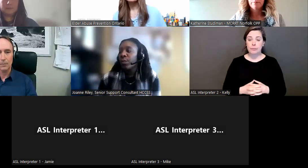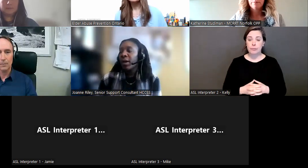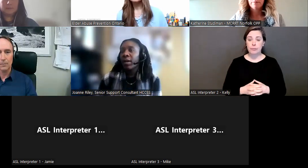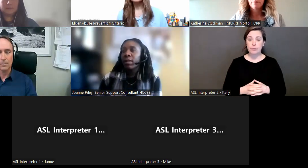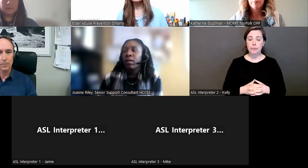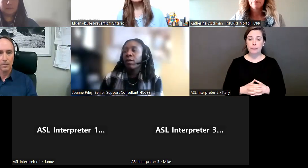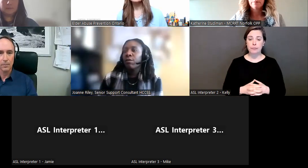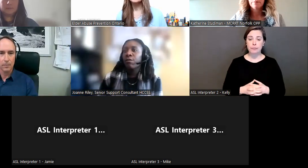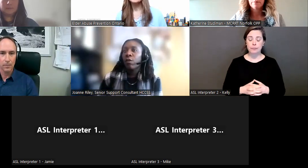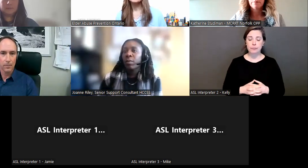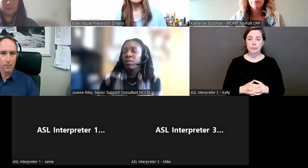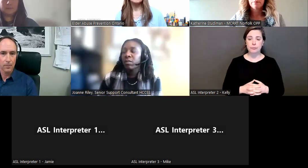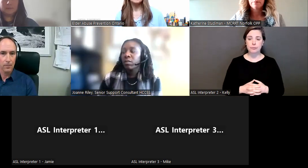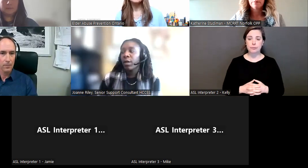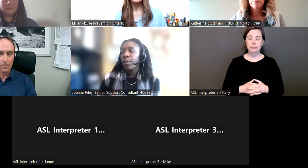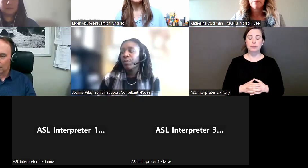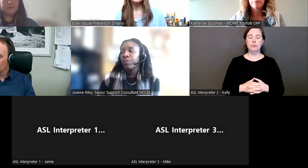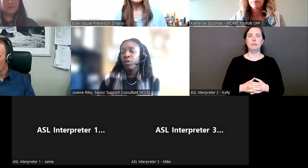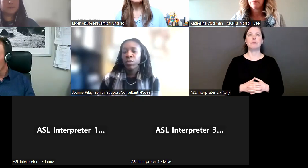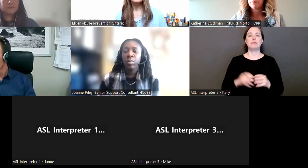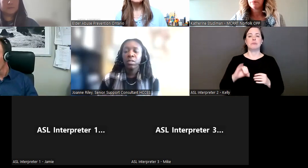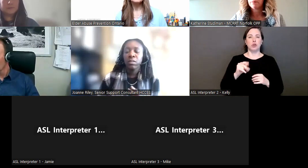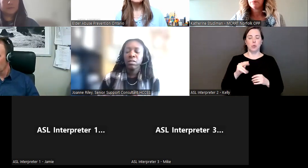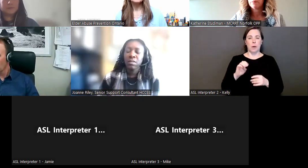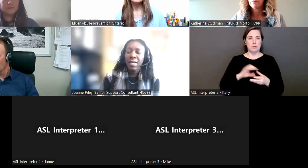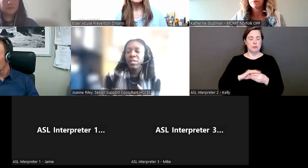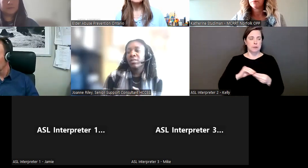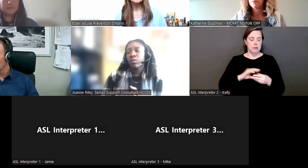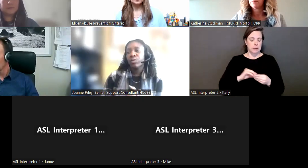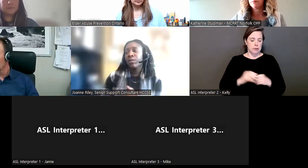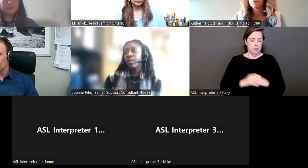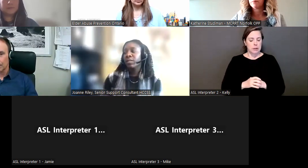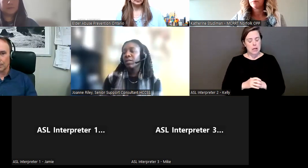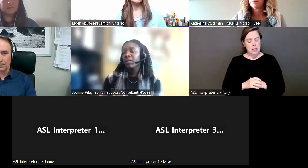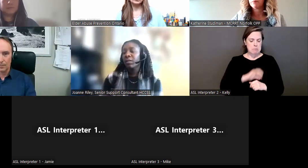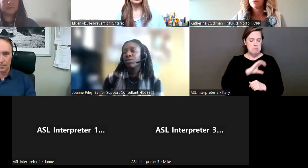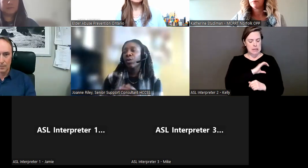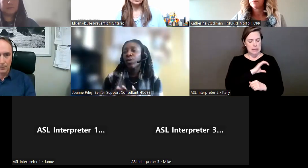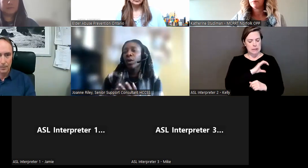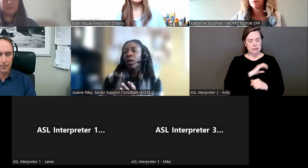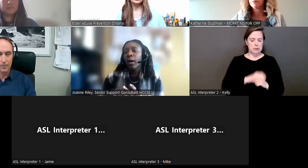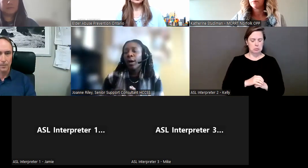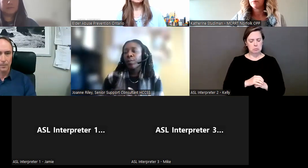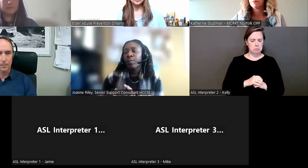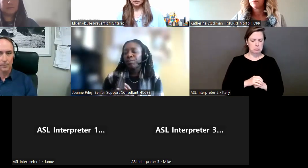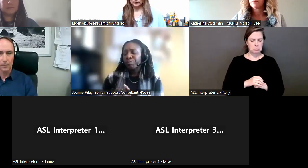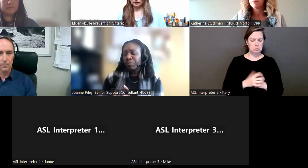So my involvement with the police is, it depends on really the risk. And so